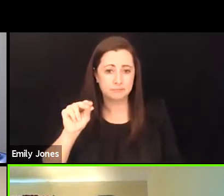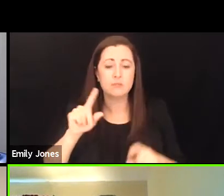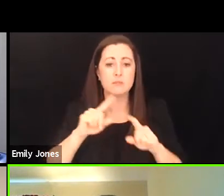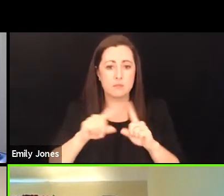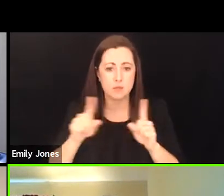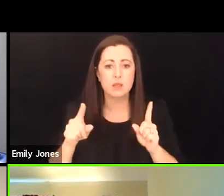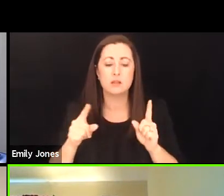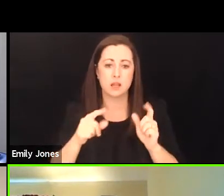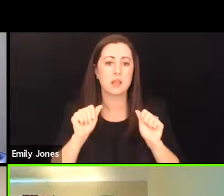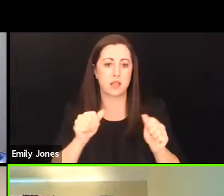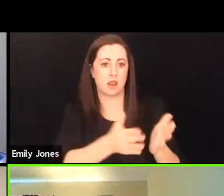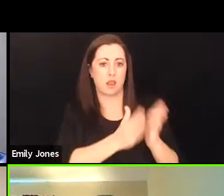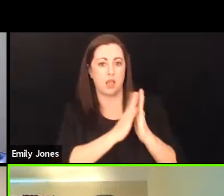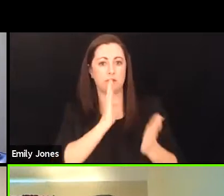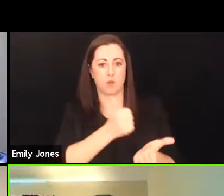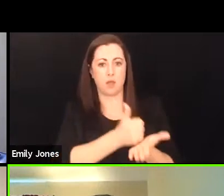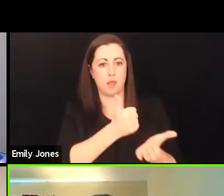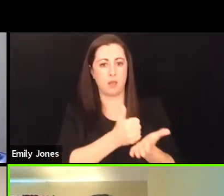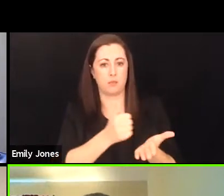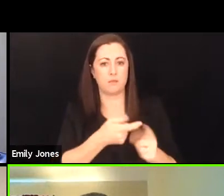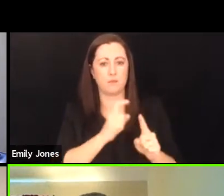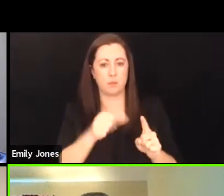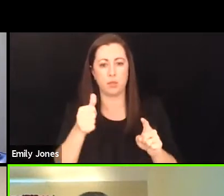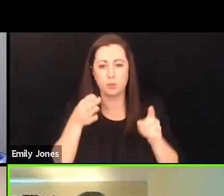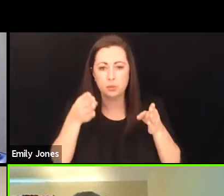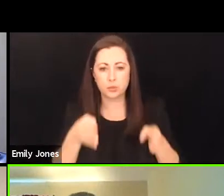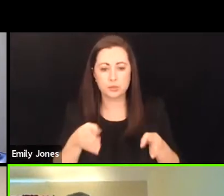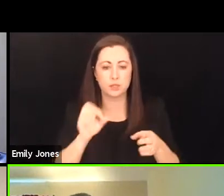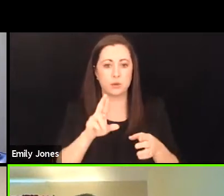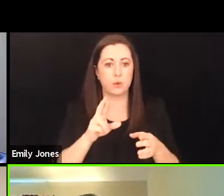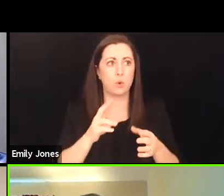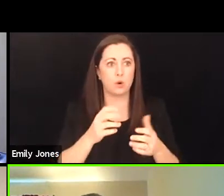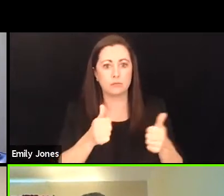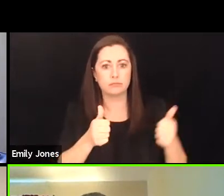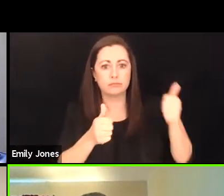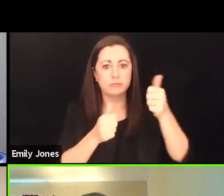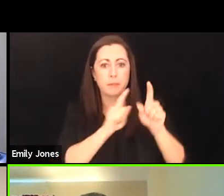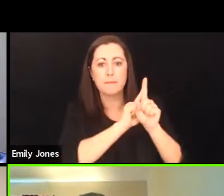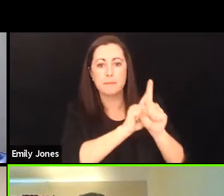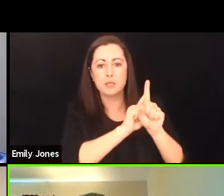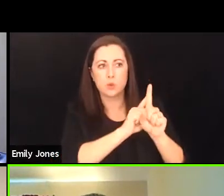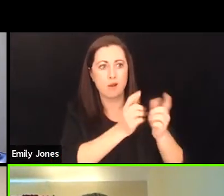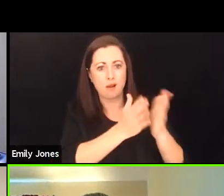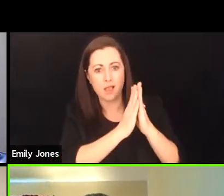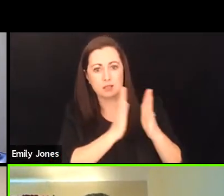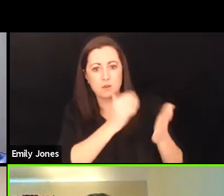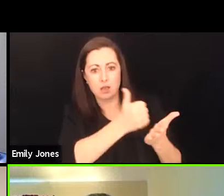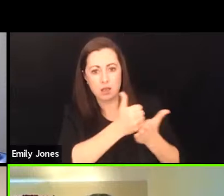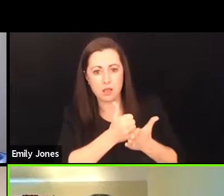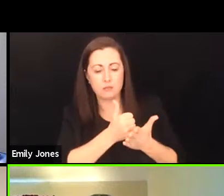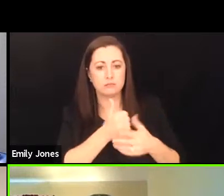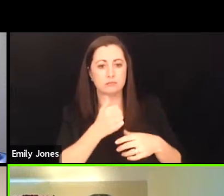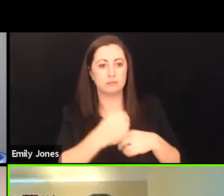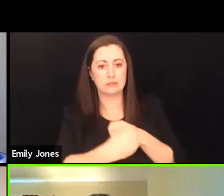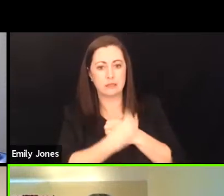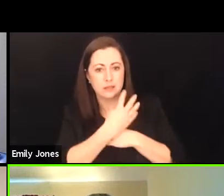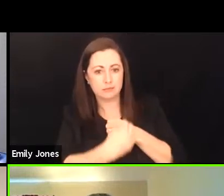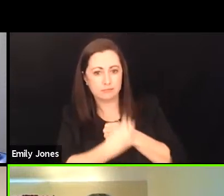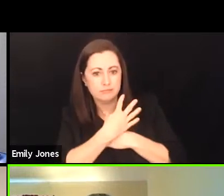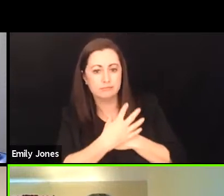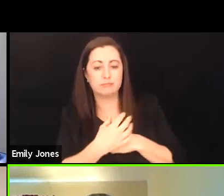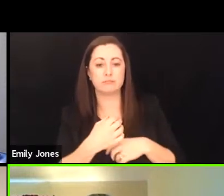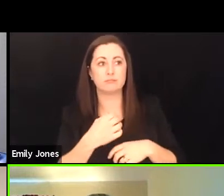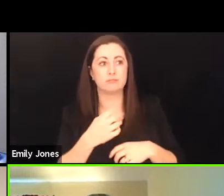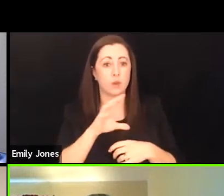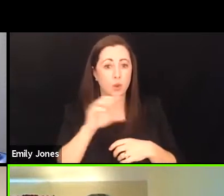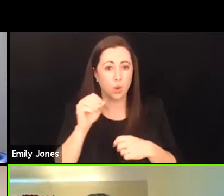out for assistance from someone else or ask for guidance from one of my mentors or one of my coworkers. And it's